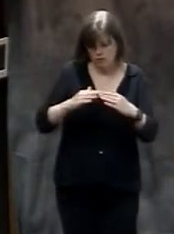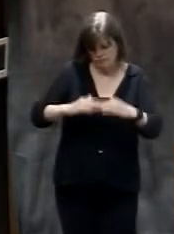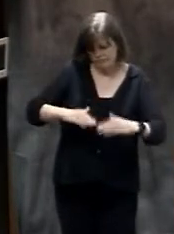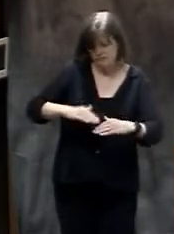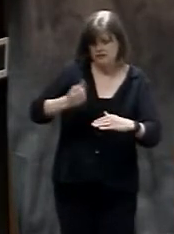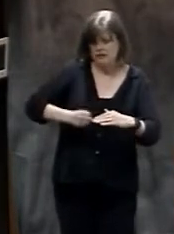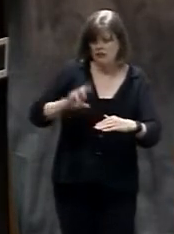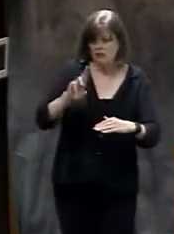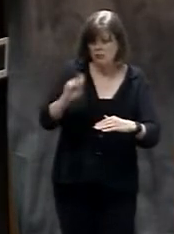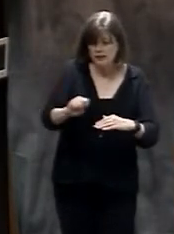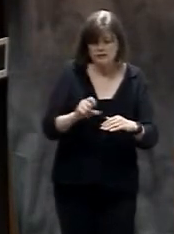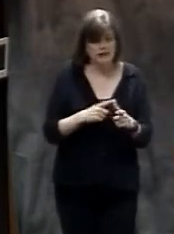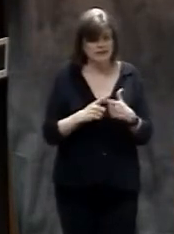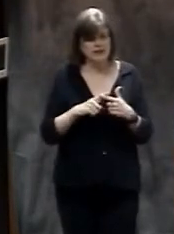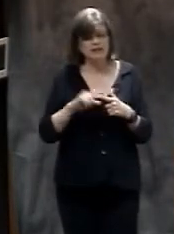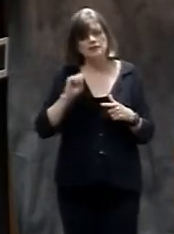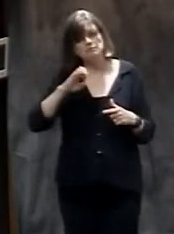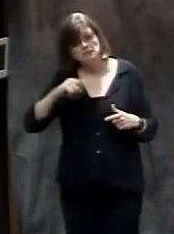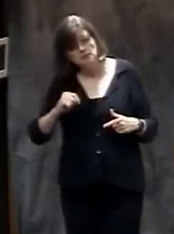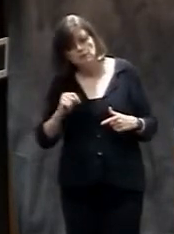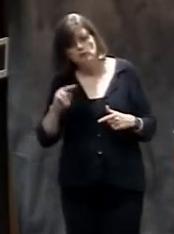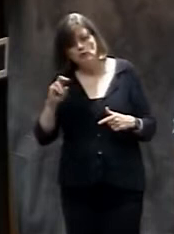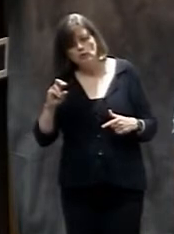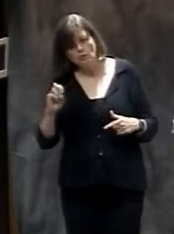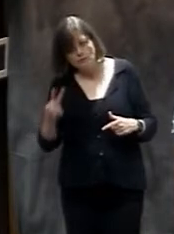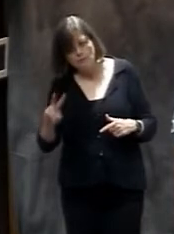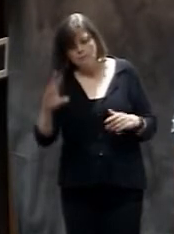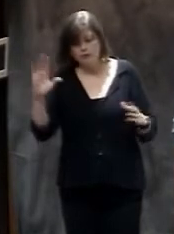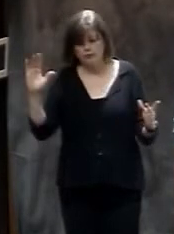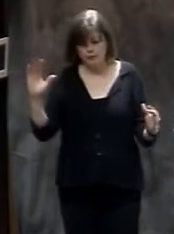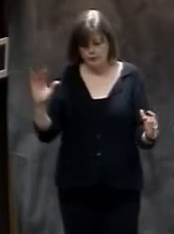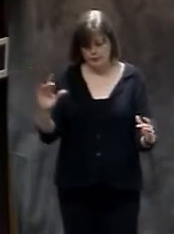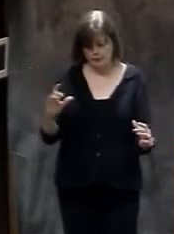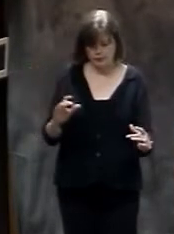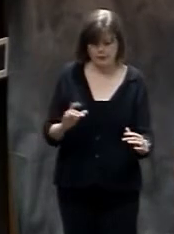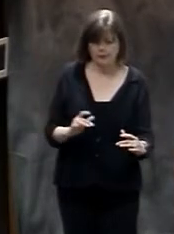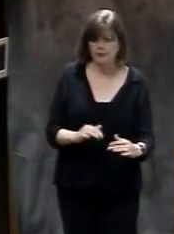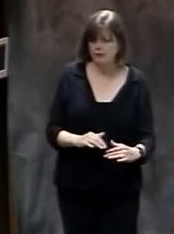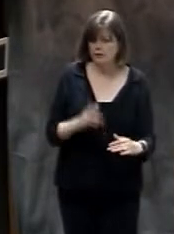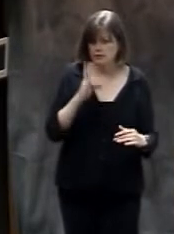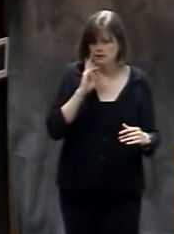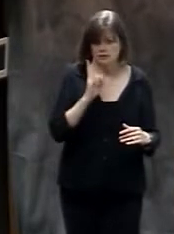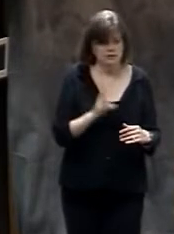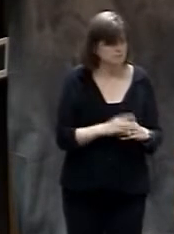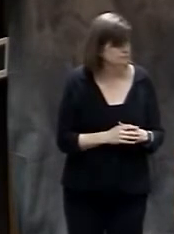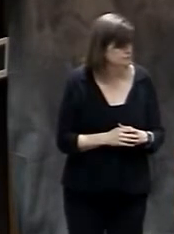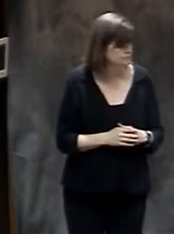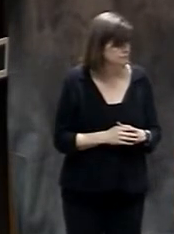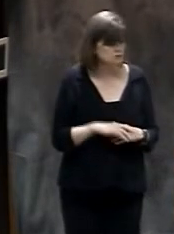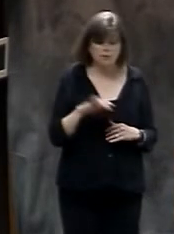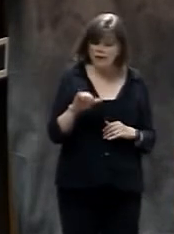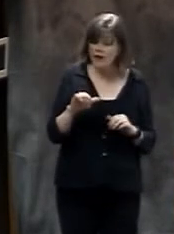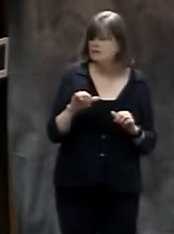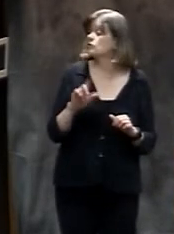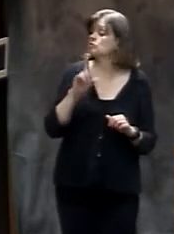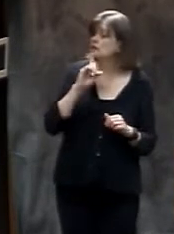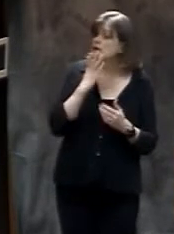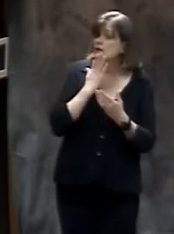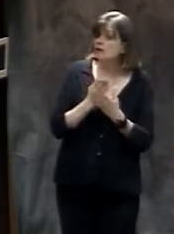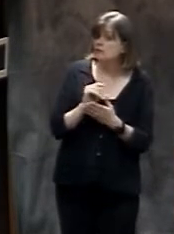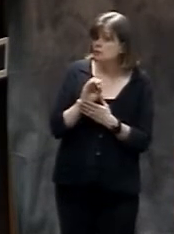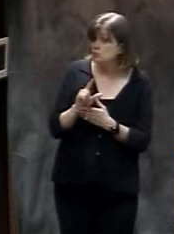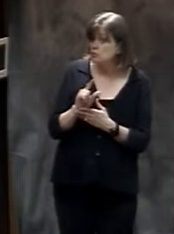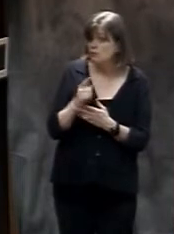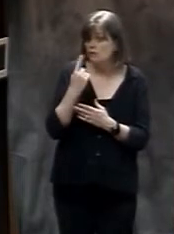November, they start shrinking back down. And so you can see that models can be really useful tools for us to look